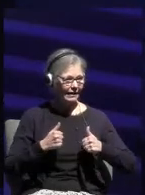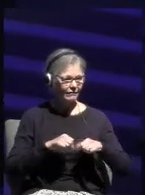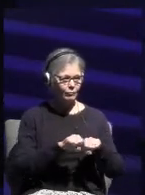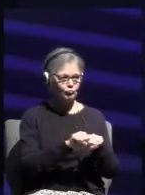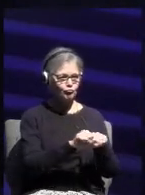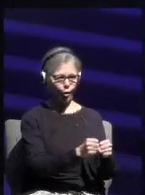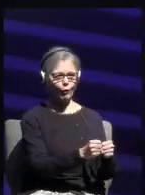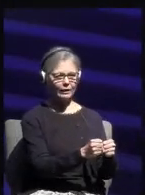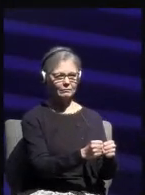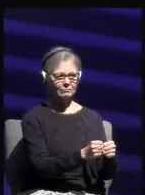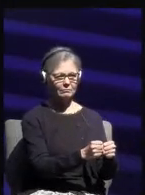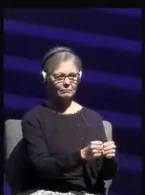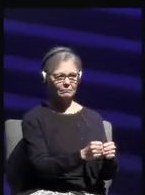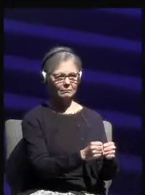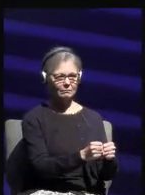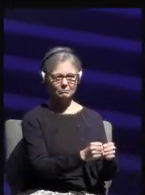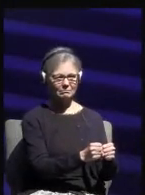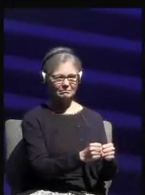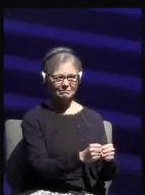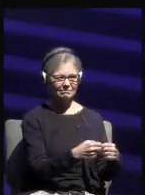that?